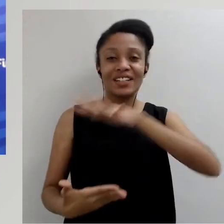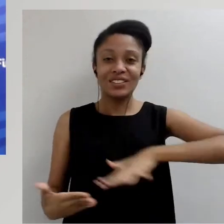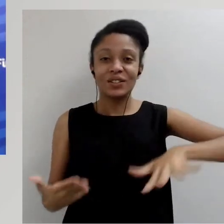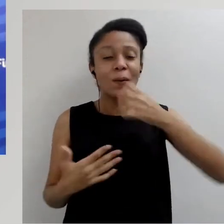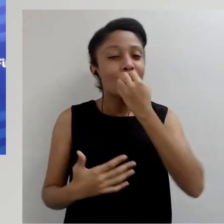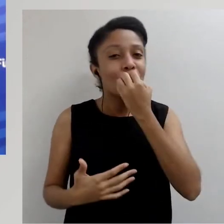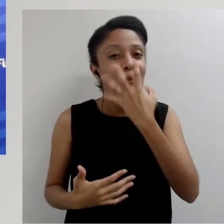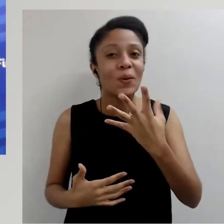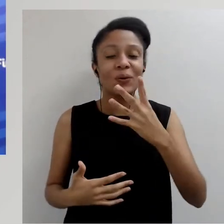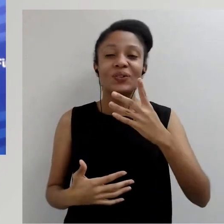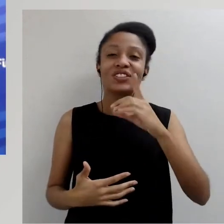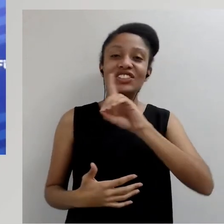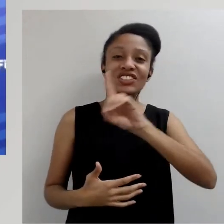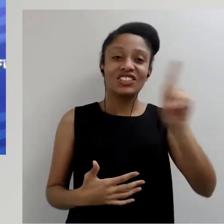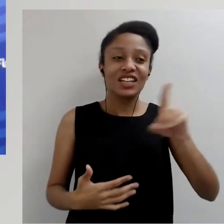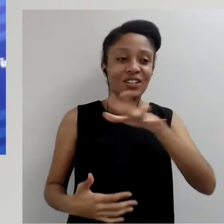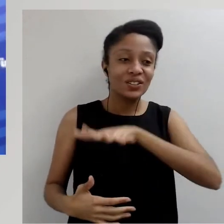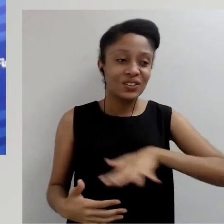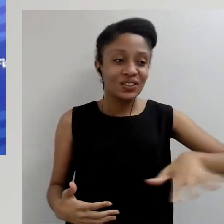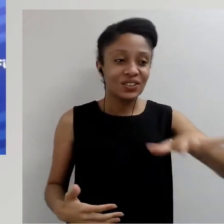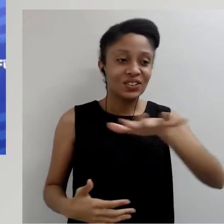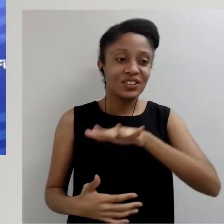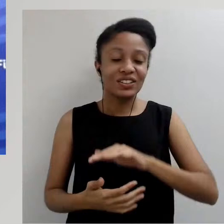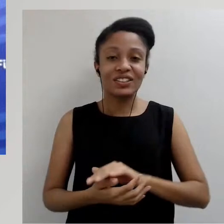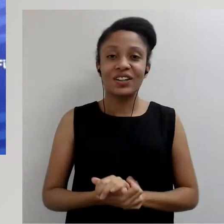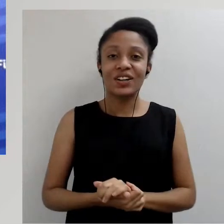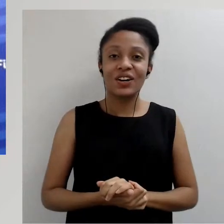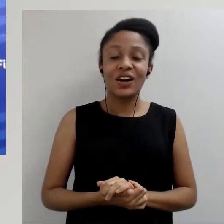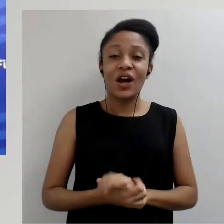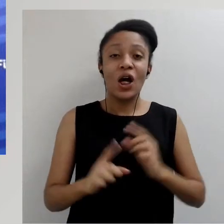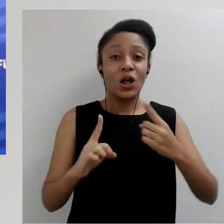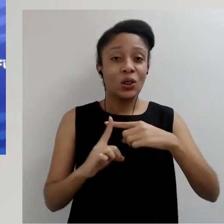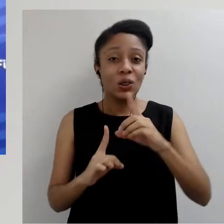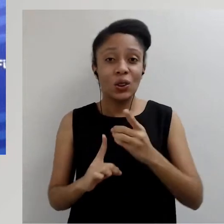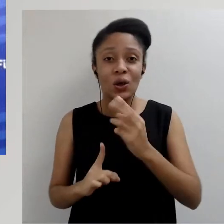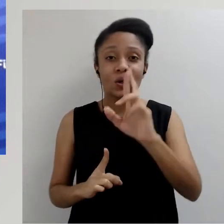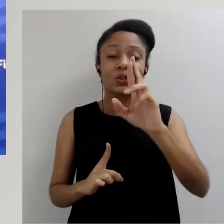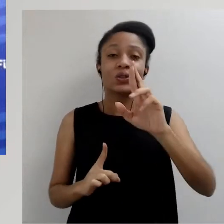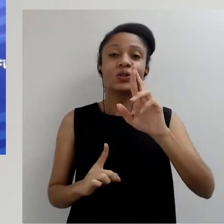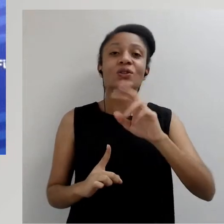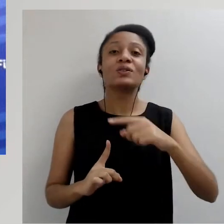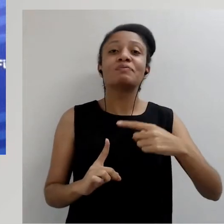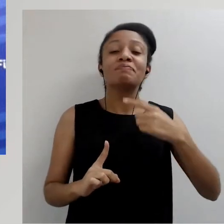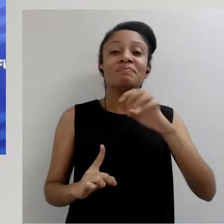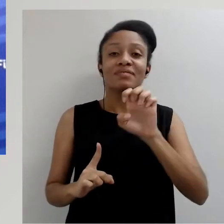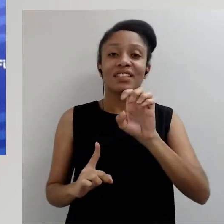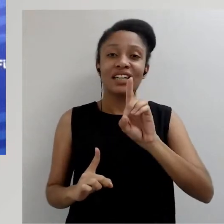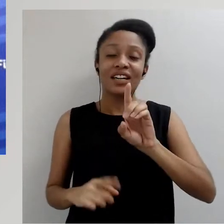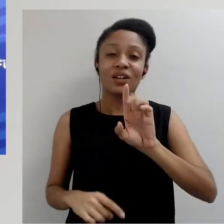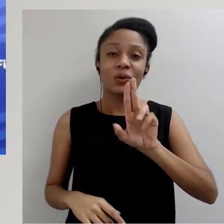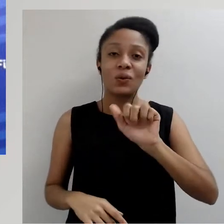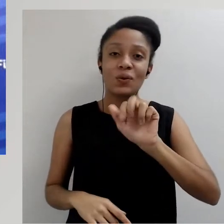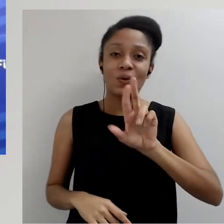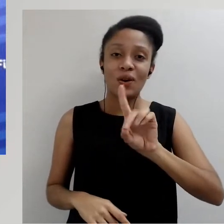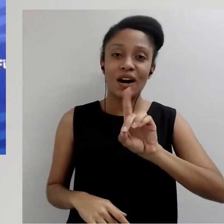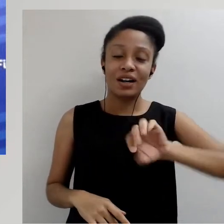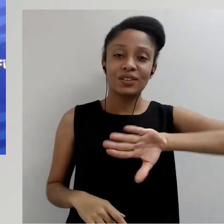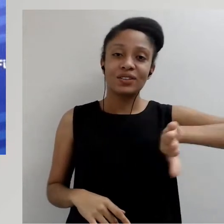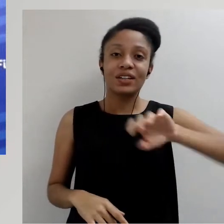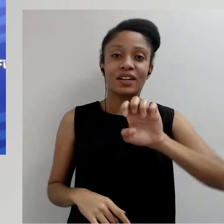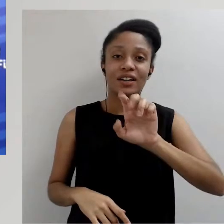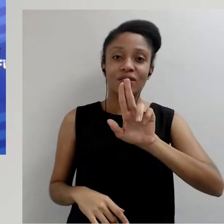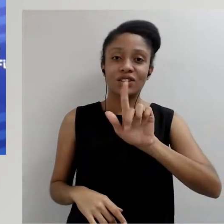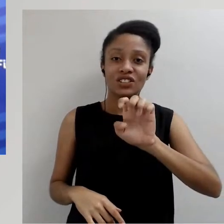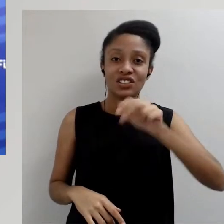Good morning. I would like to thank you, Dr. Eduardo Eugenio, the entire board,